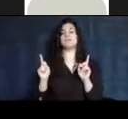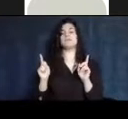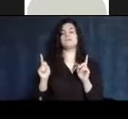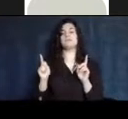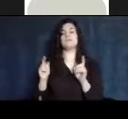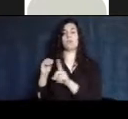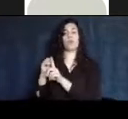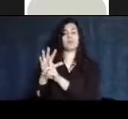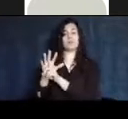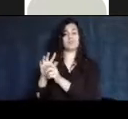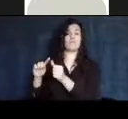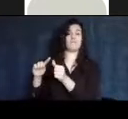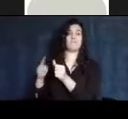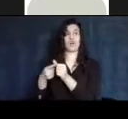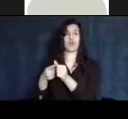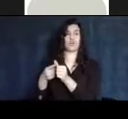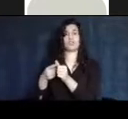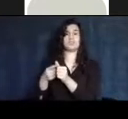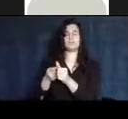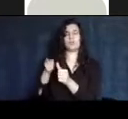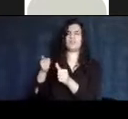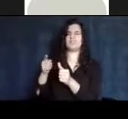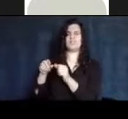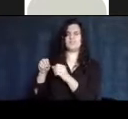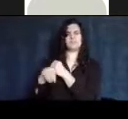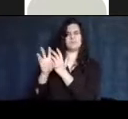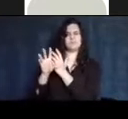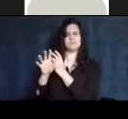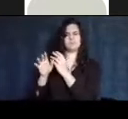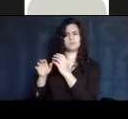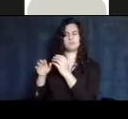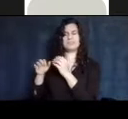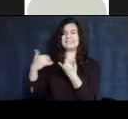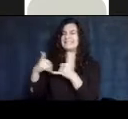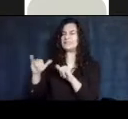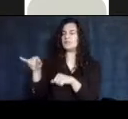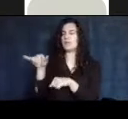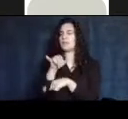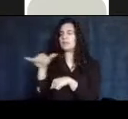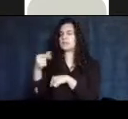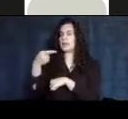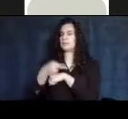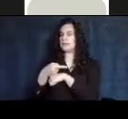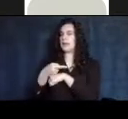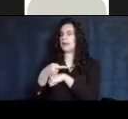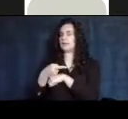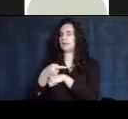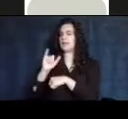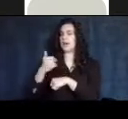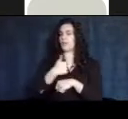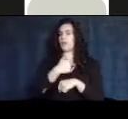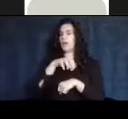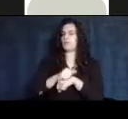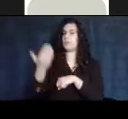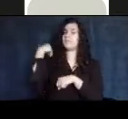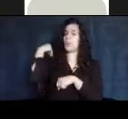orientation, kind of our virtual orientation, will still be happening on the days that we had on our website before. So